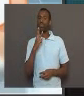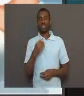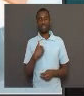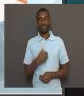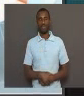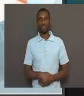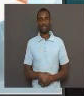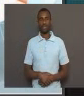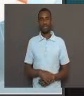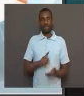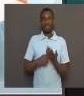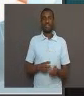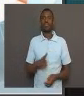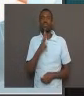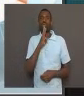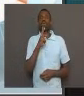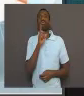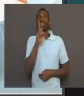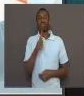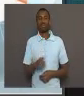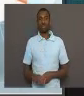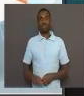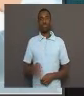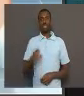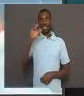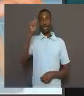water is placed in the calorimeter.